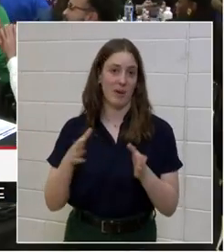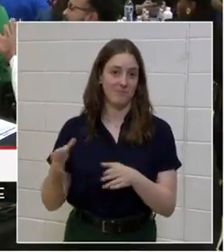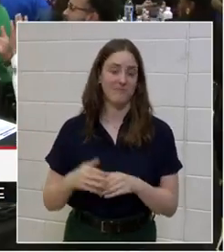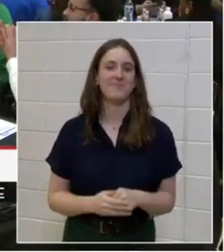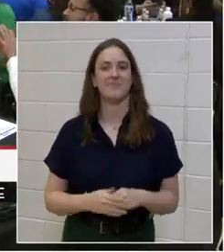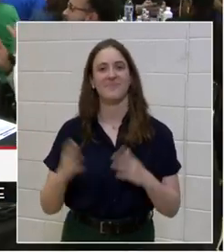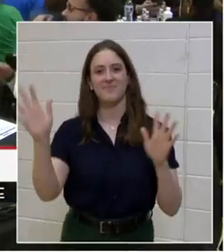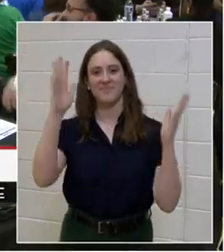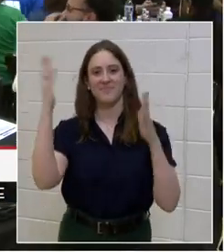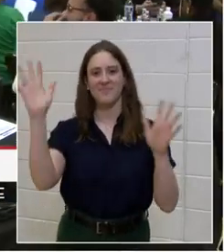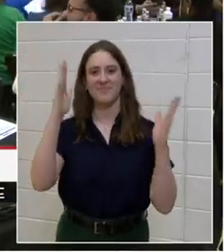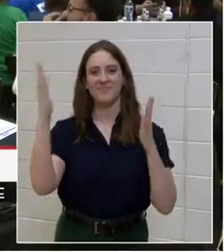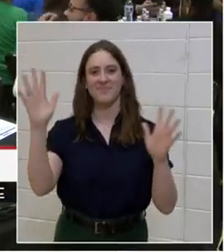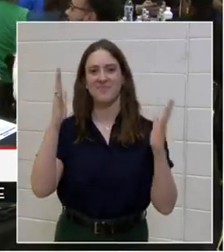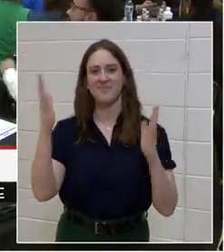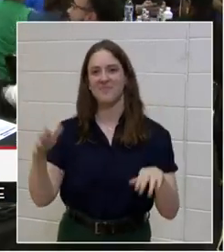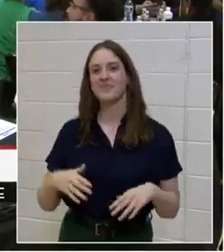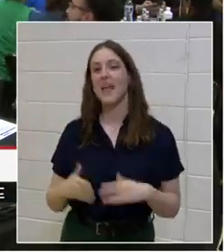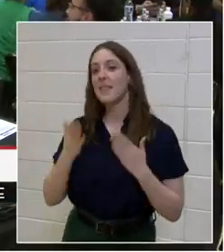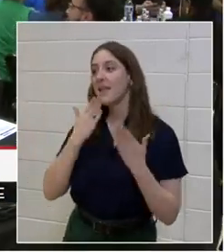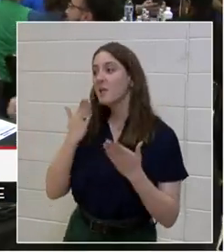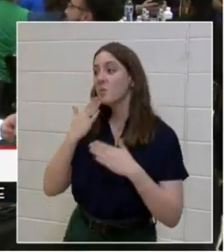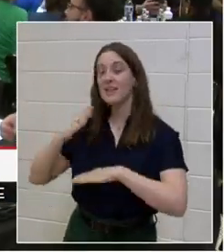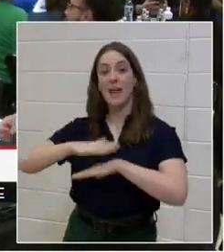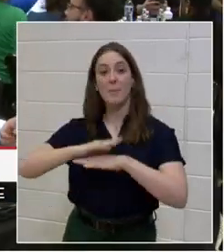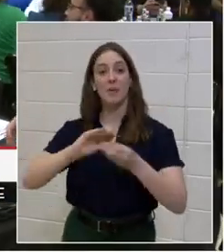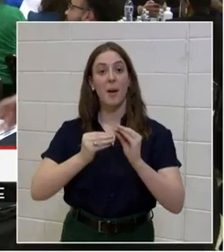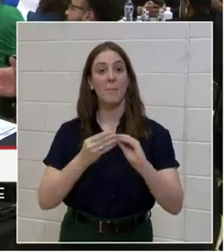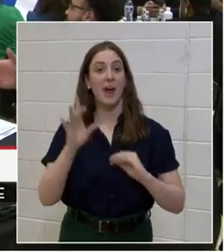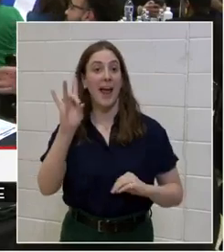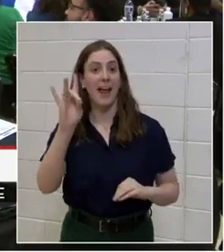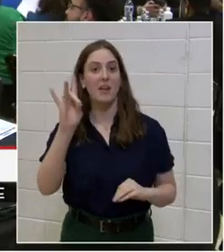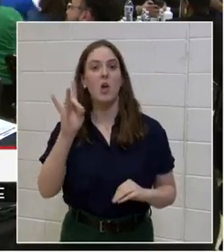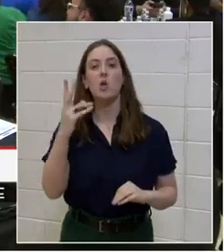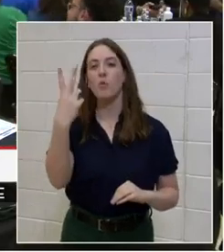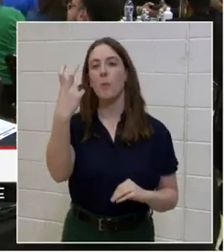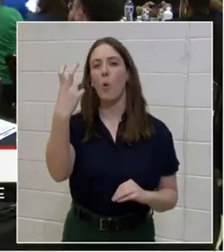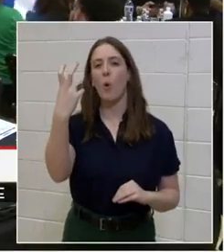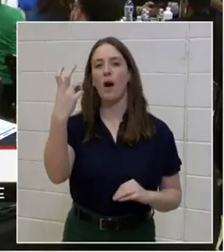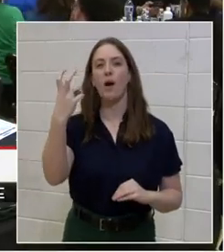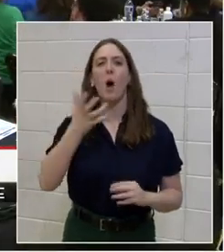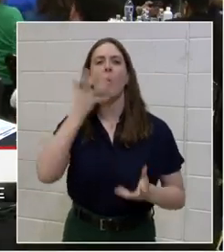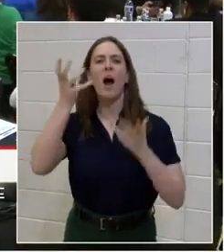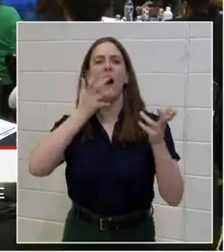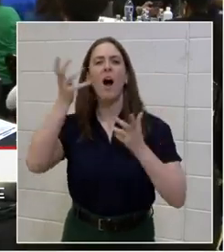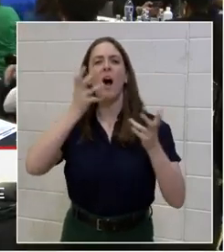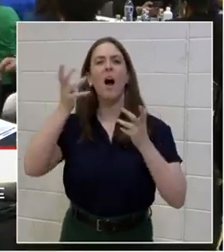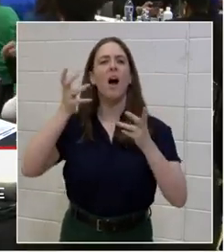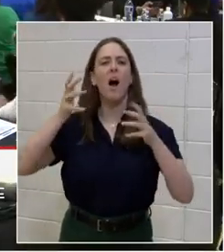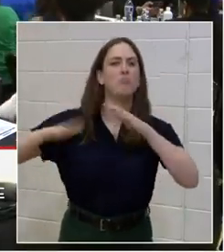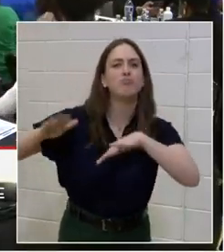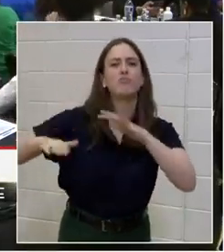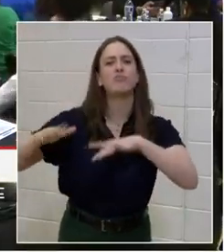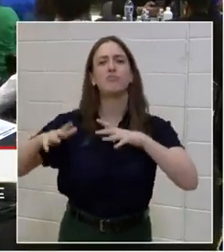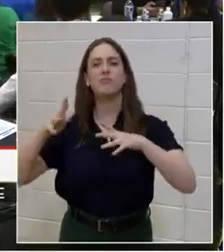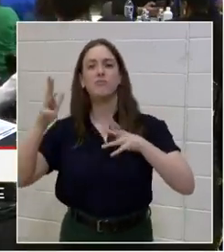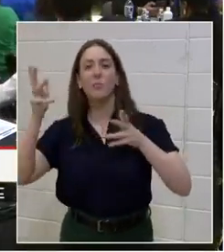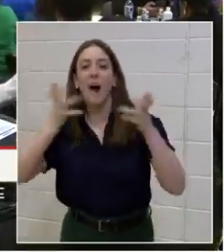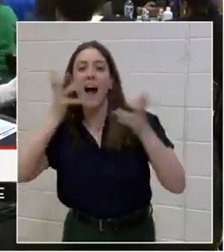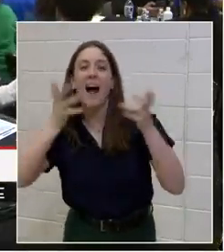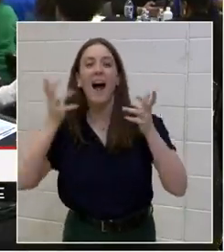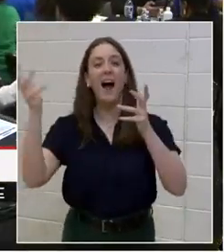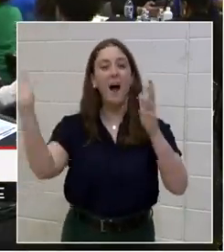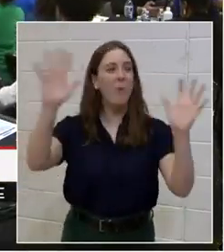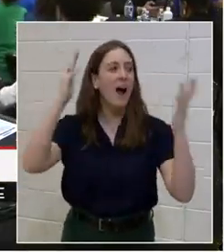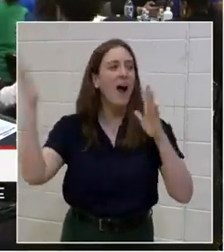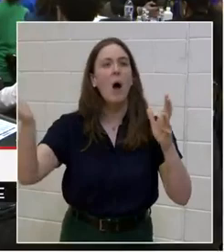Thank you very much. Table number 8. 2 more, so let's see who are the loudest. Who's got the best